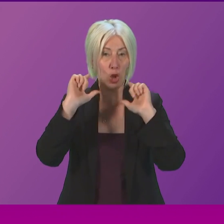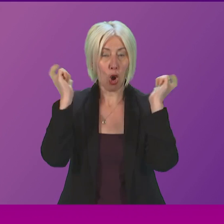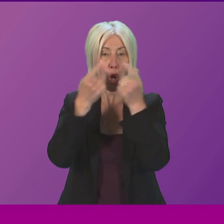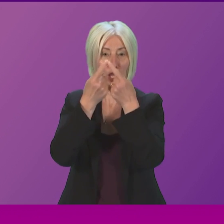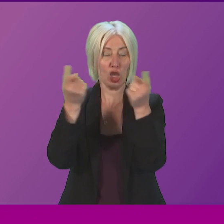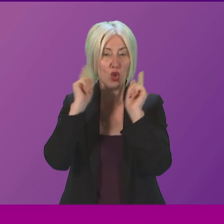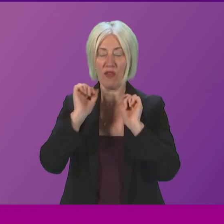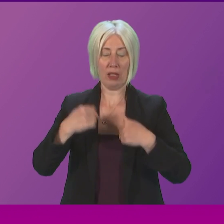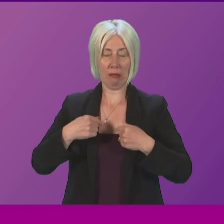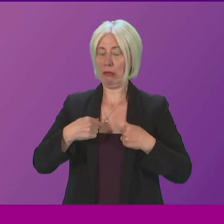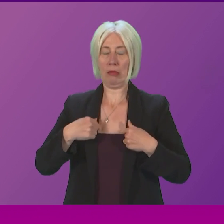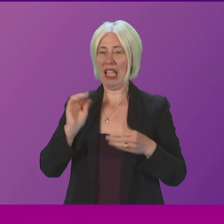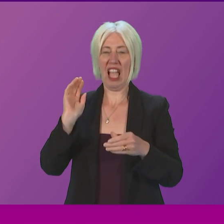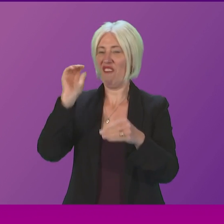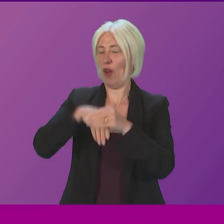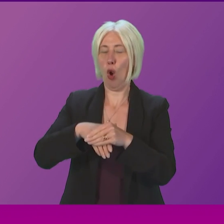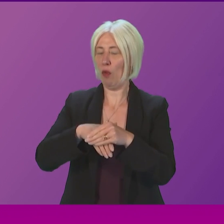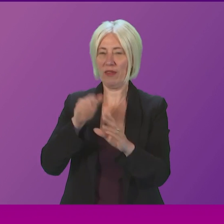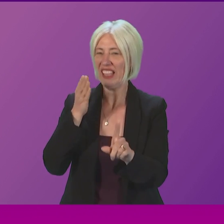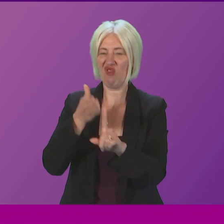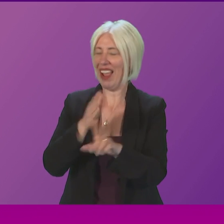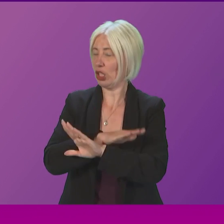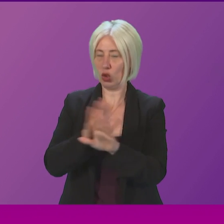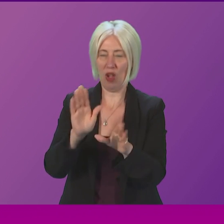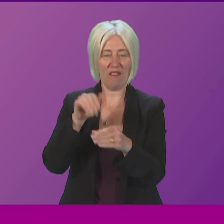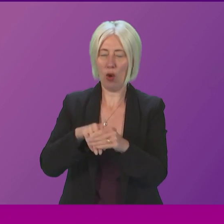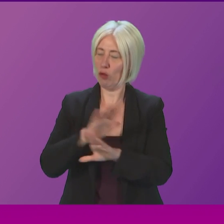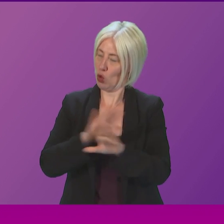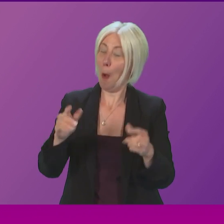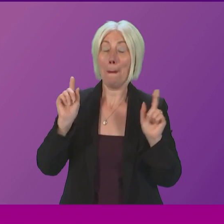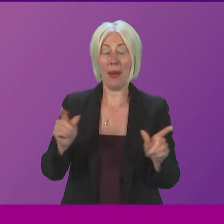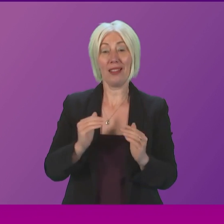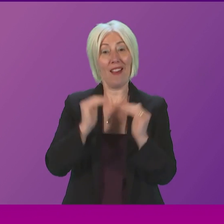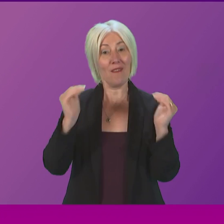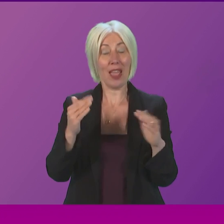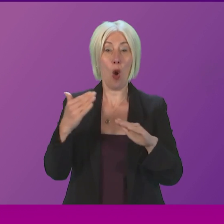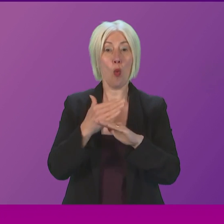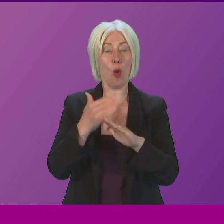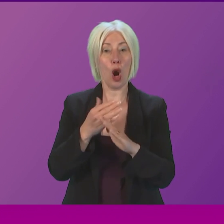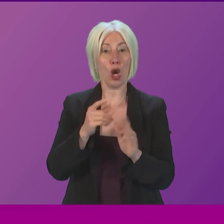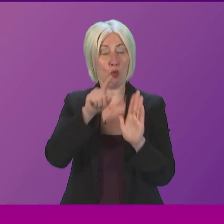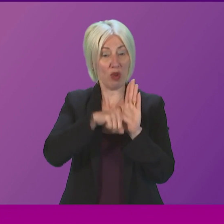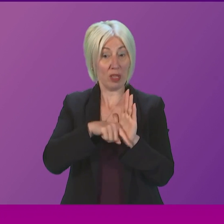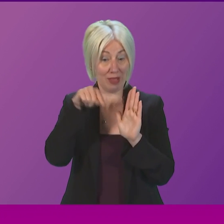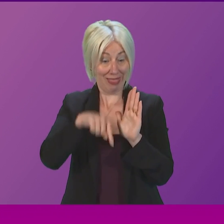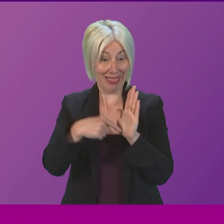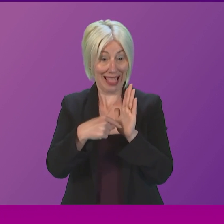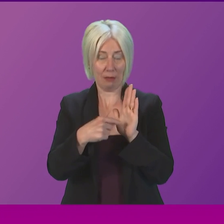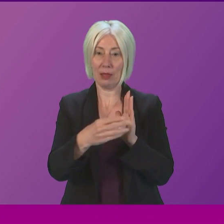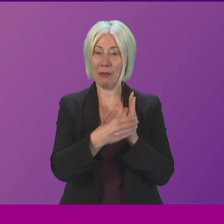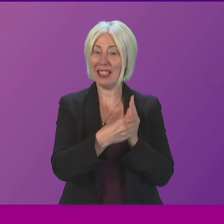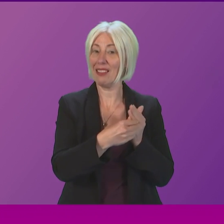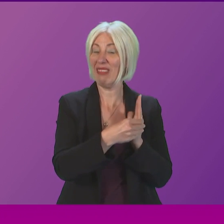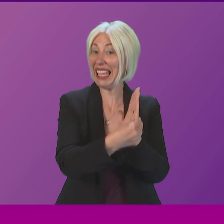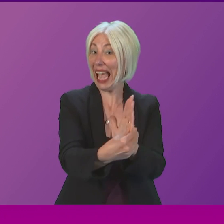have, as ministers, a direct role in these decisions, but fair work principles must be the guiding light when it